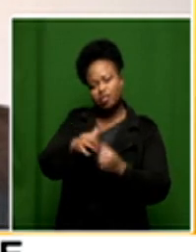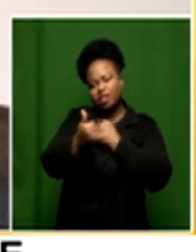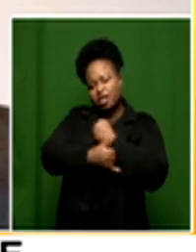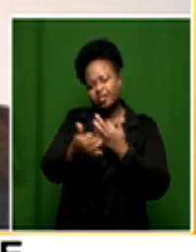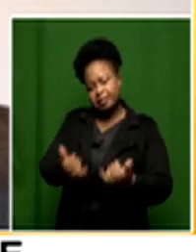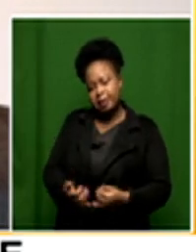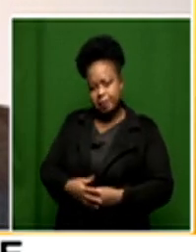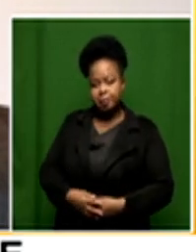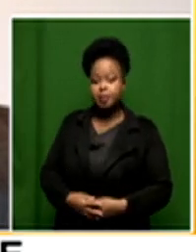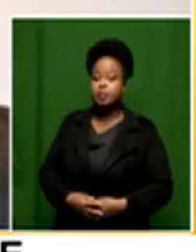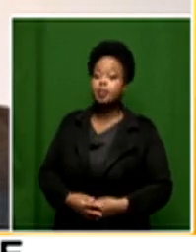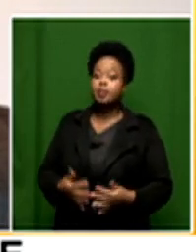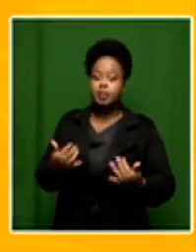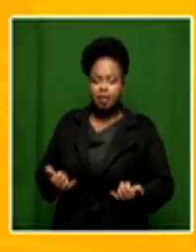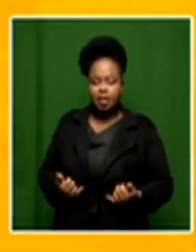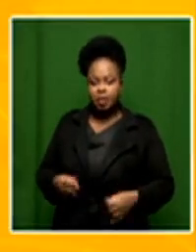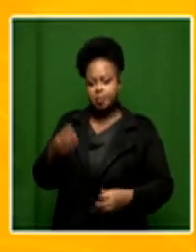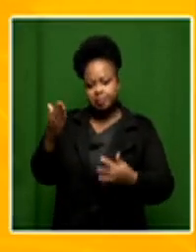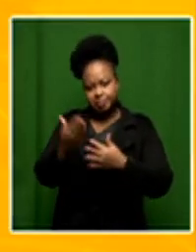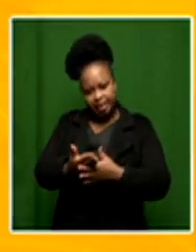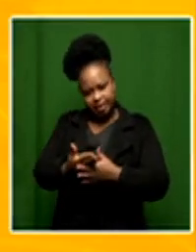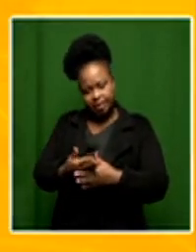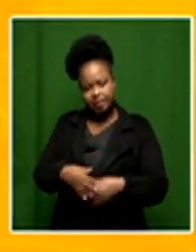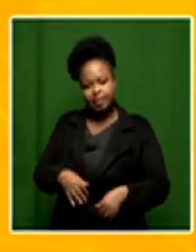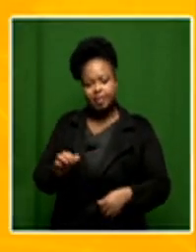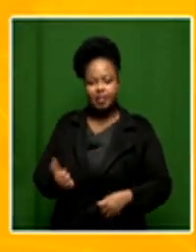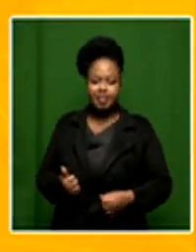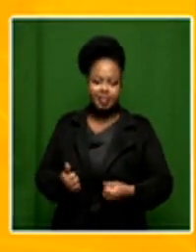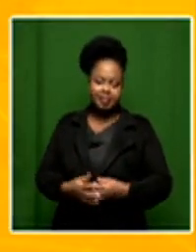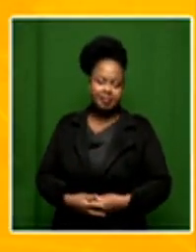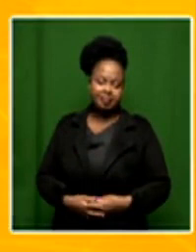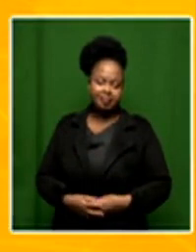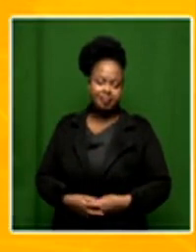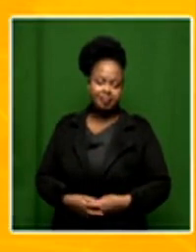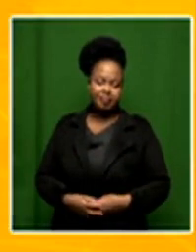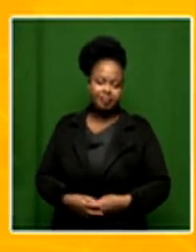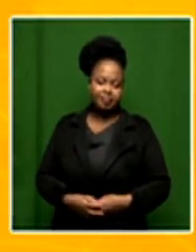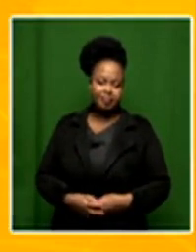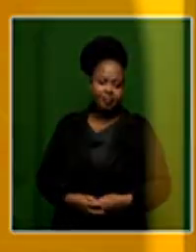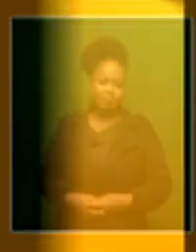country currently. And with that, let's take a quick break before we get into the rest of the show.